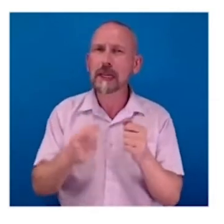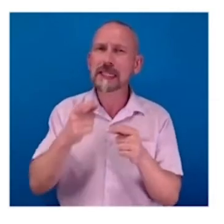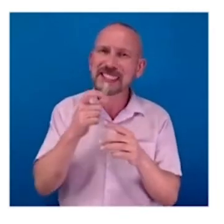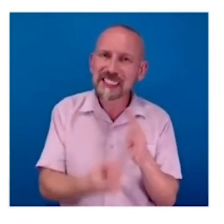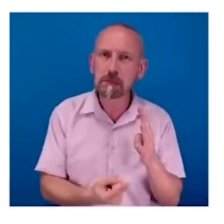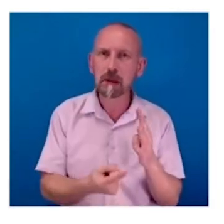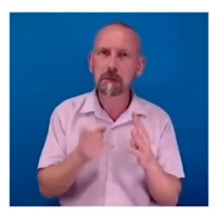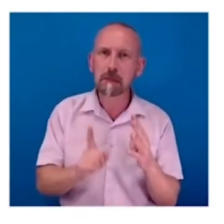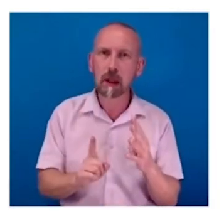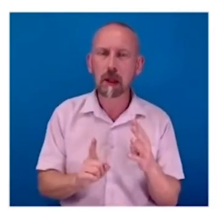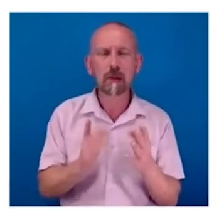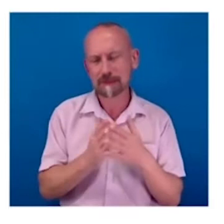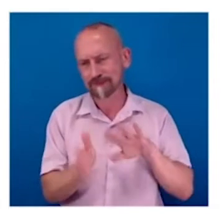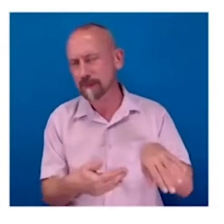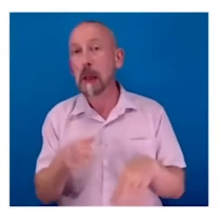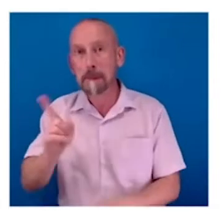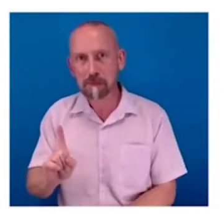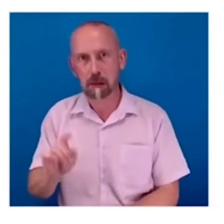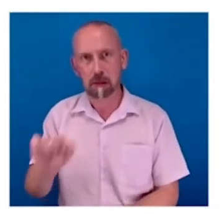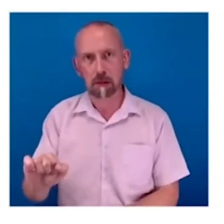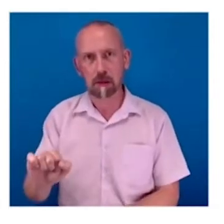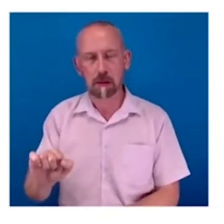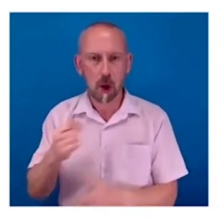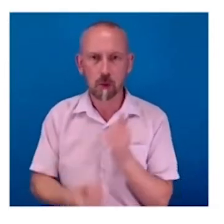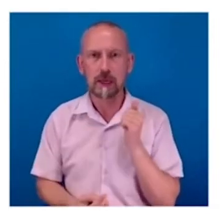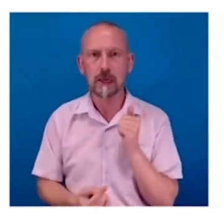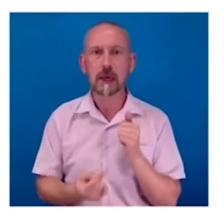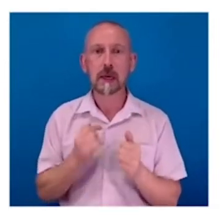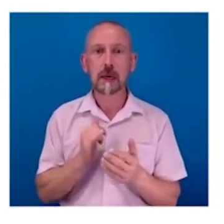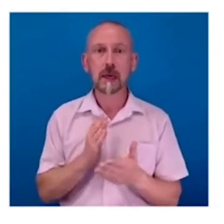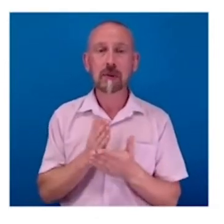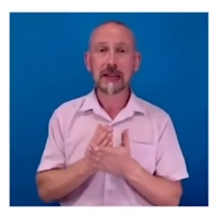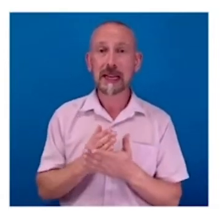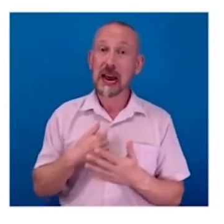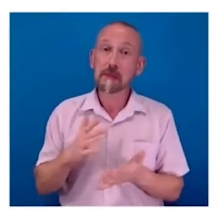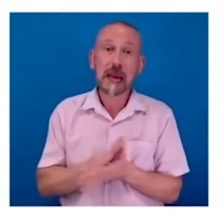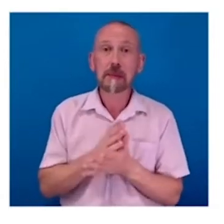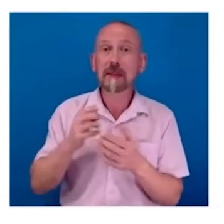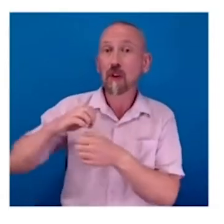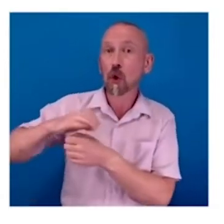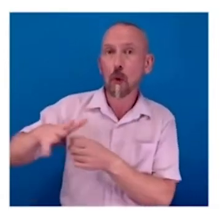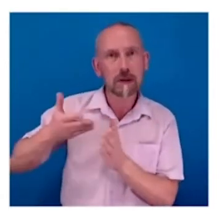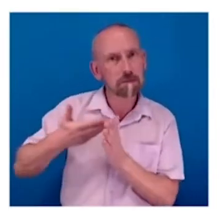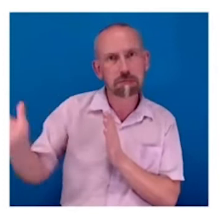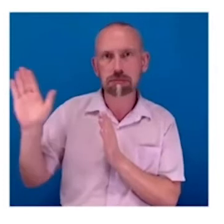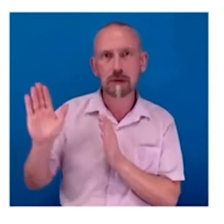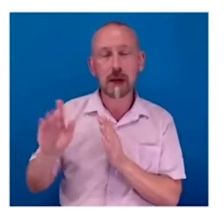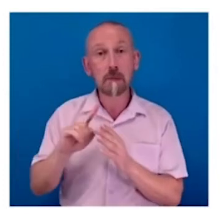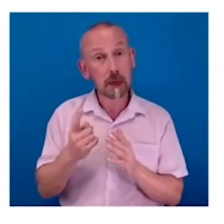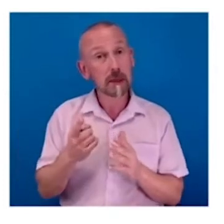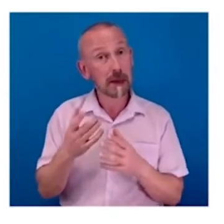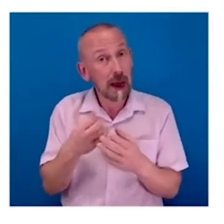think that's going to be a fantastic legacy. As much as I would happily not have COVID with us, I think it's brought some positive to it.